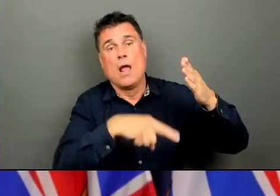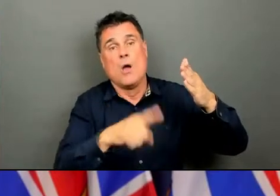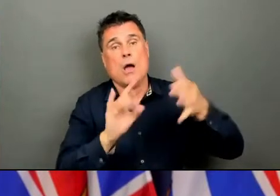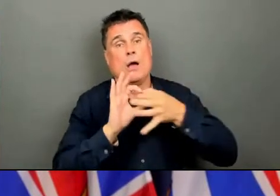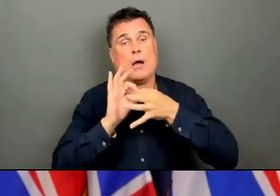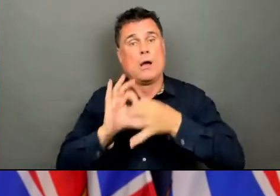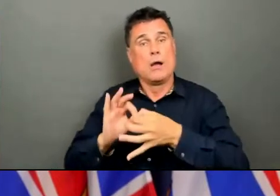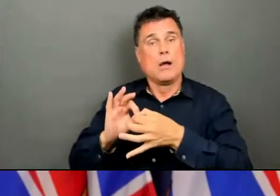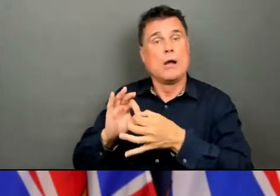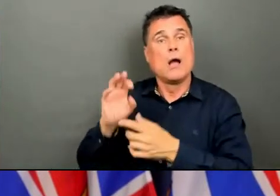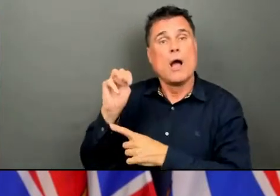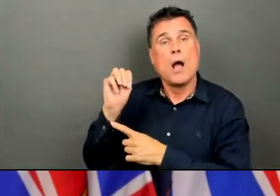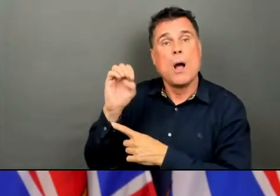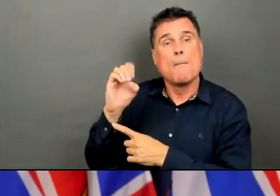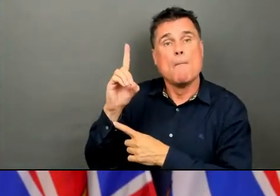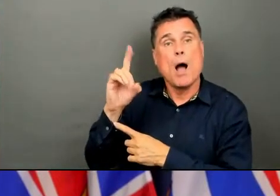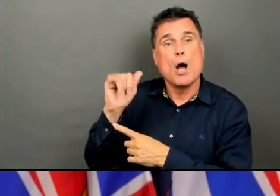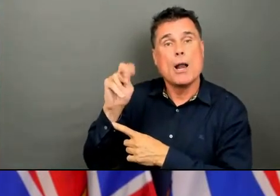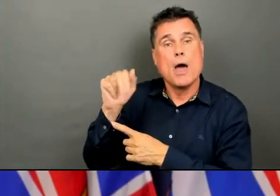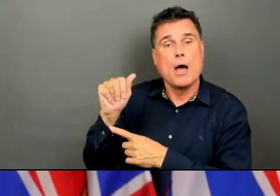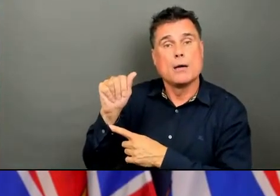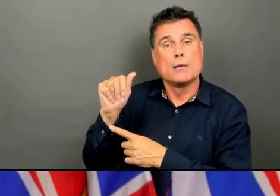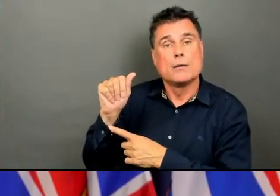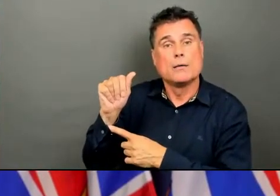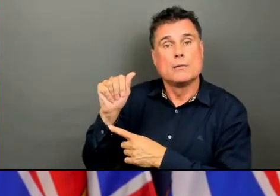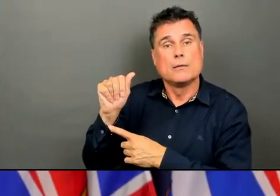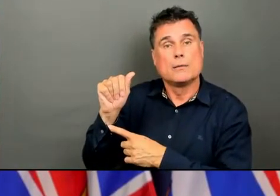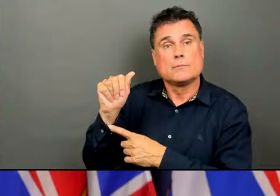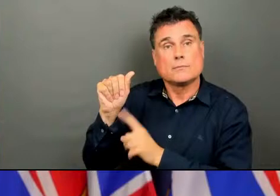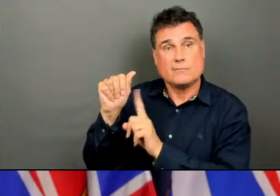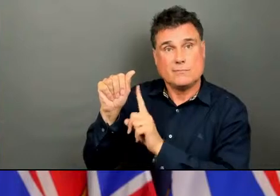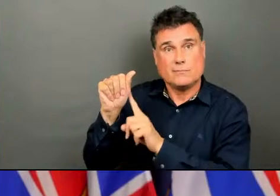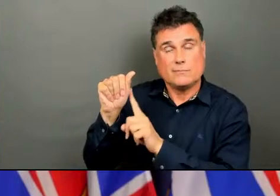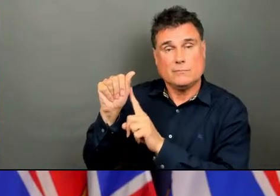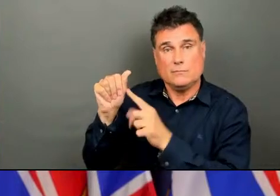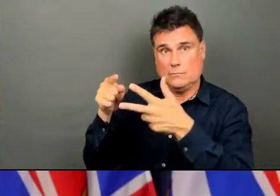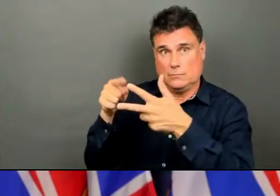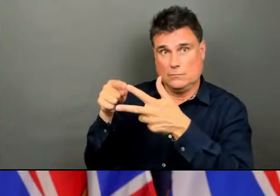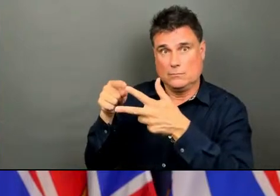all, at the end of the week that we're in,